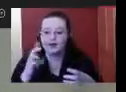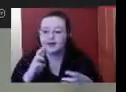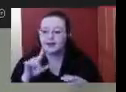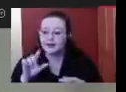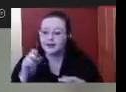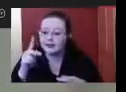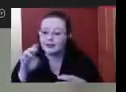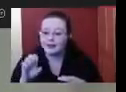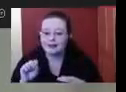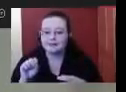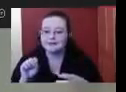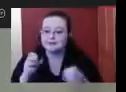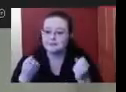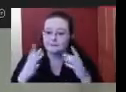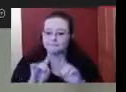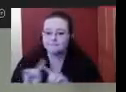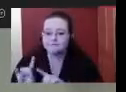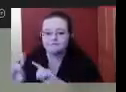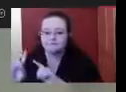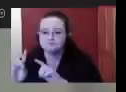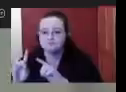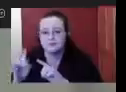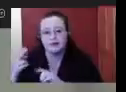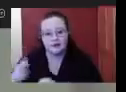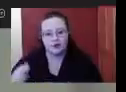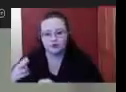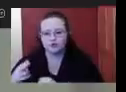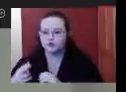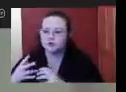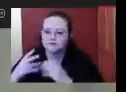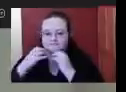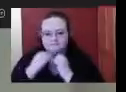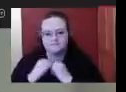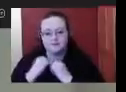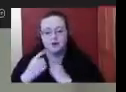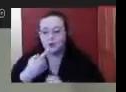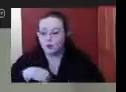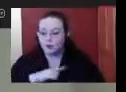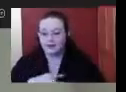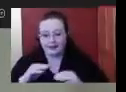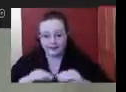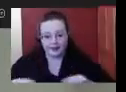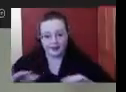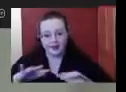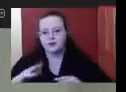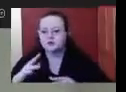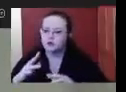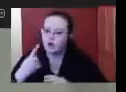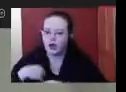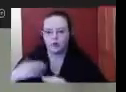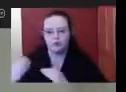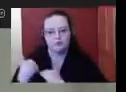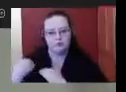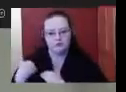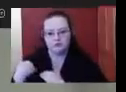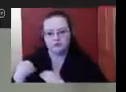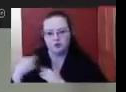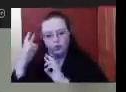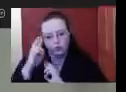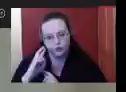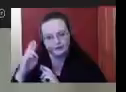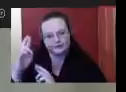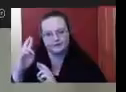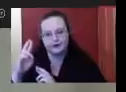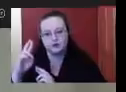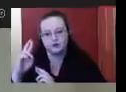history. As we gather today on these treaty lands, we have the responsibility to honor and respect the four directions: